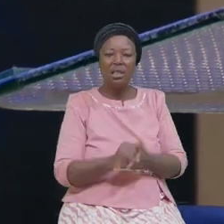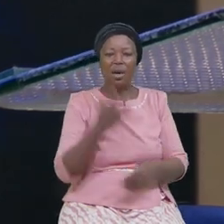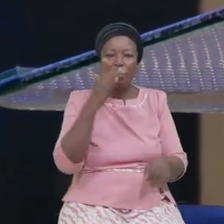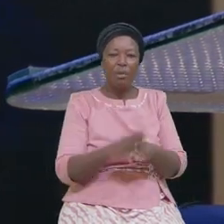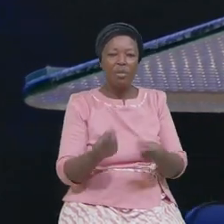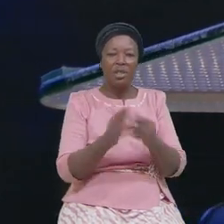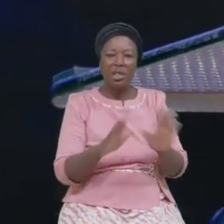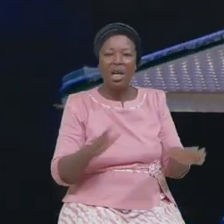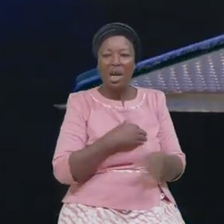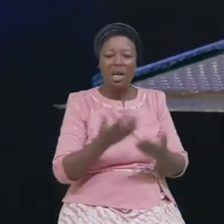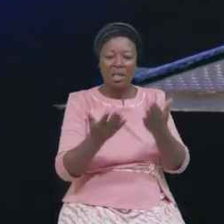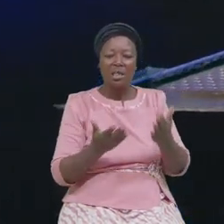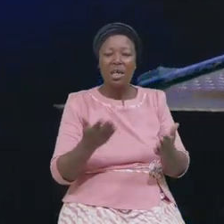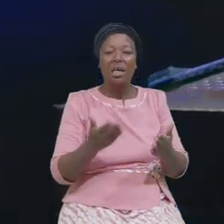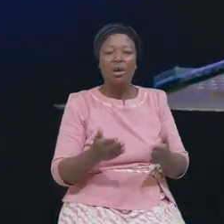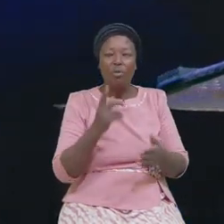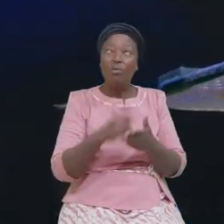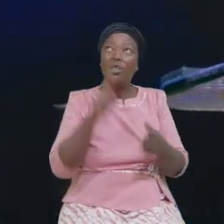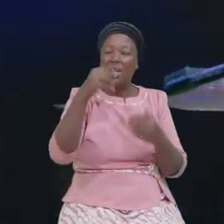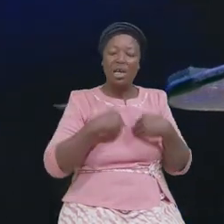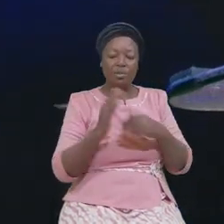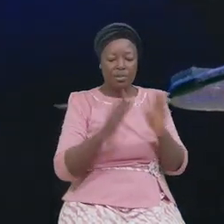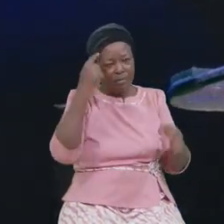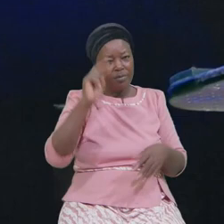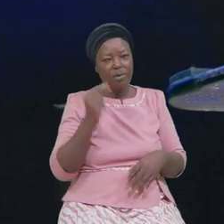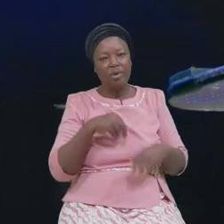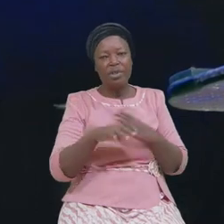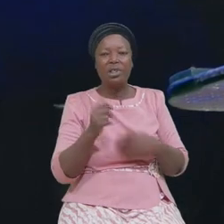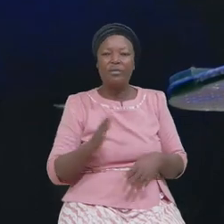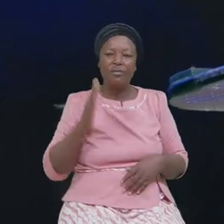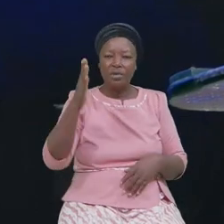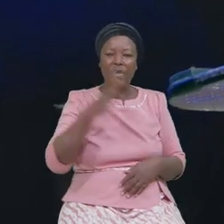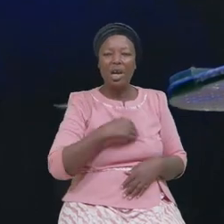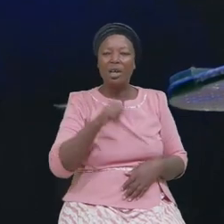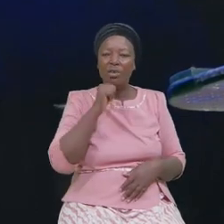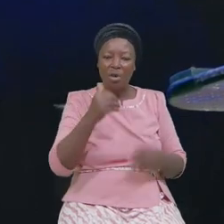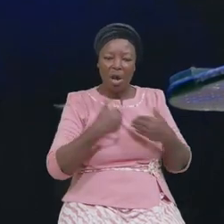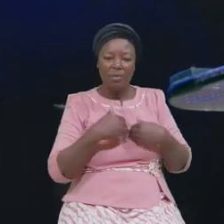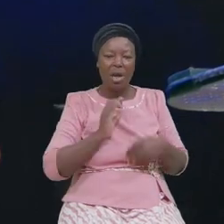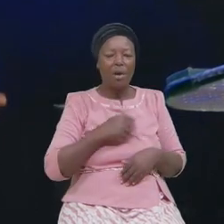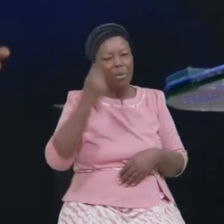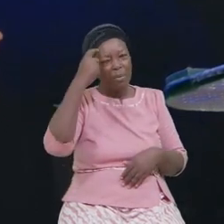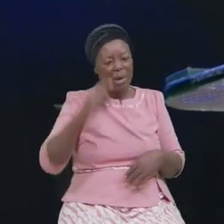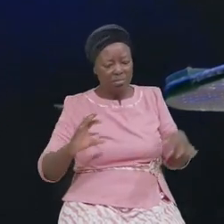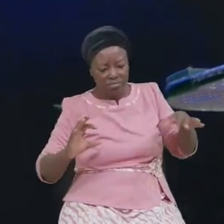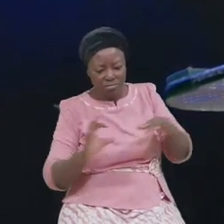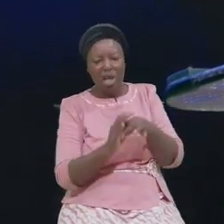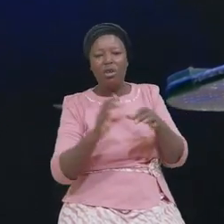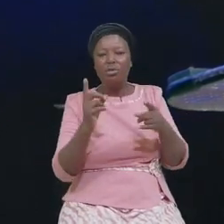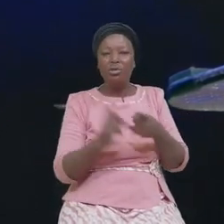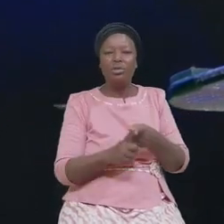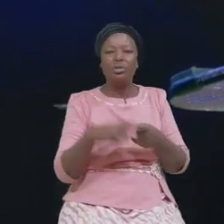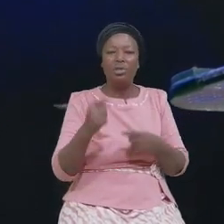desire what he has prepared for us in the future, and not have our minds glued to